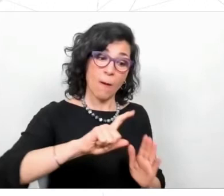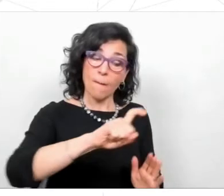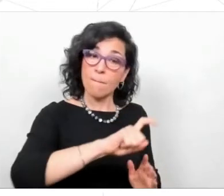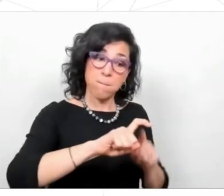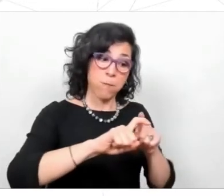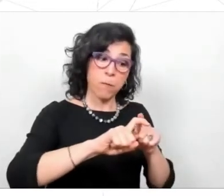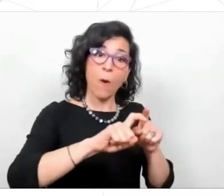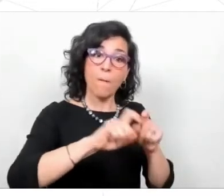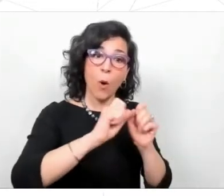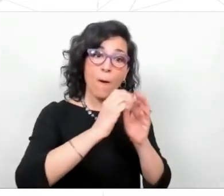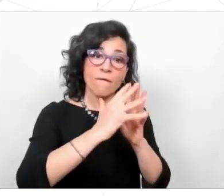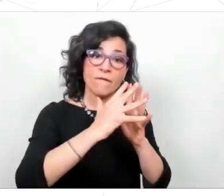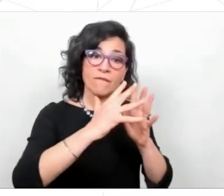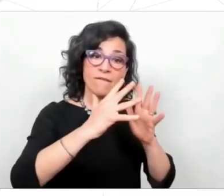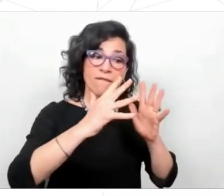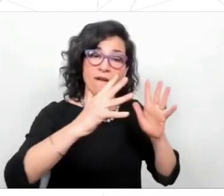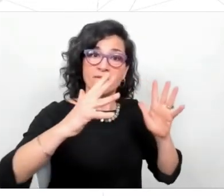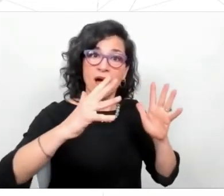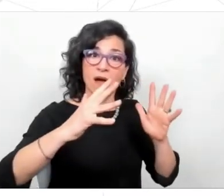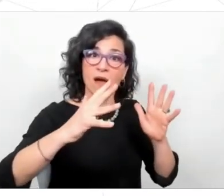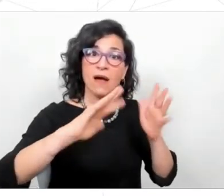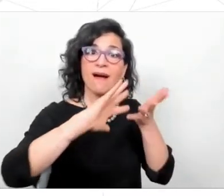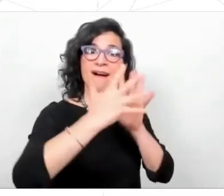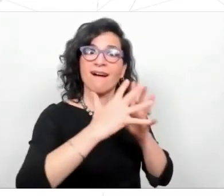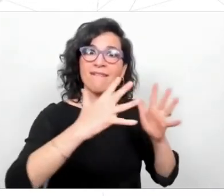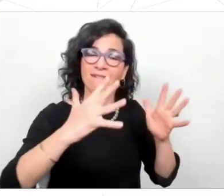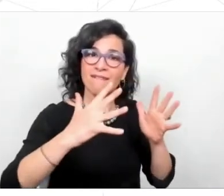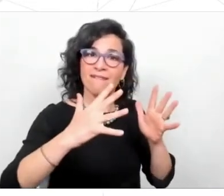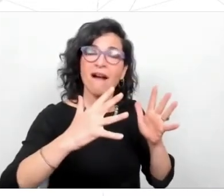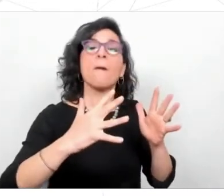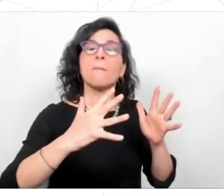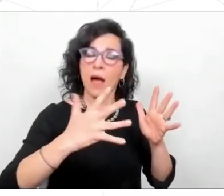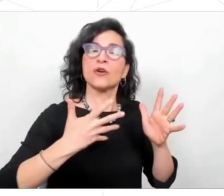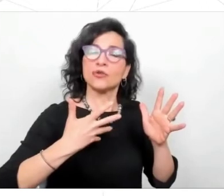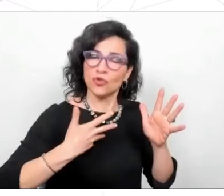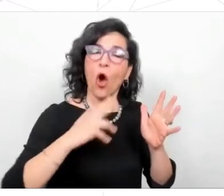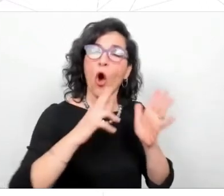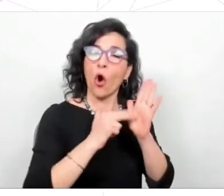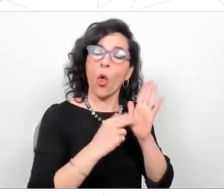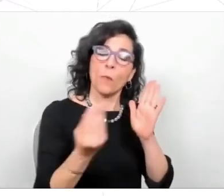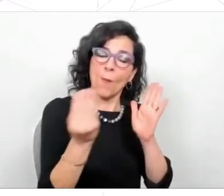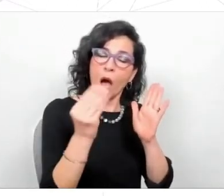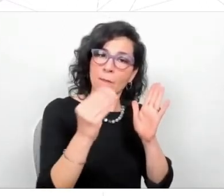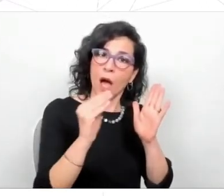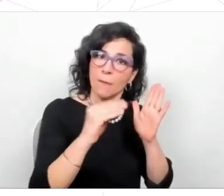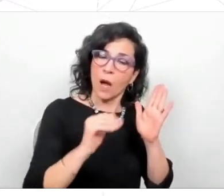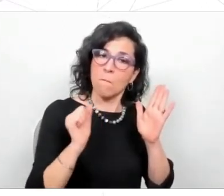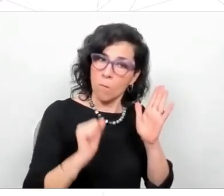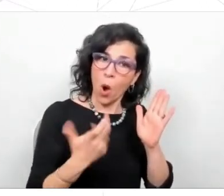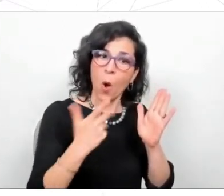the pointer right here, and it suddenly becomes much more visible just by being larger.